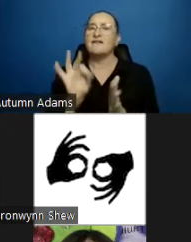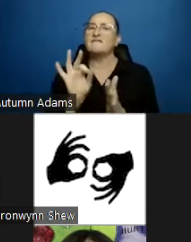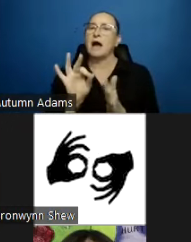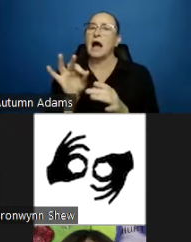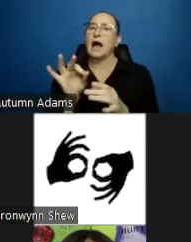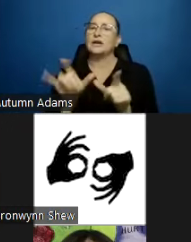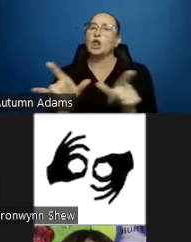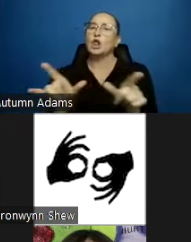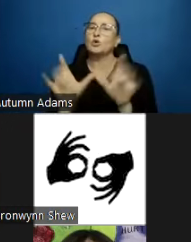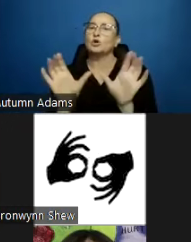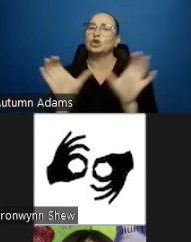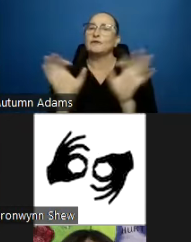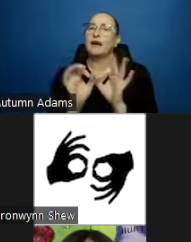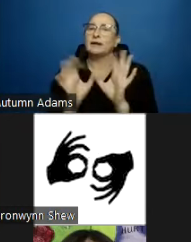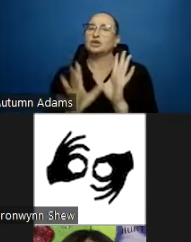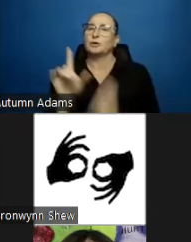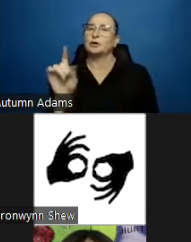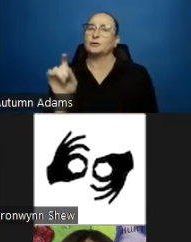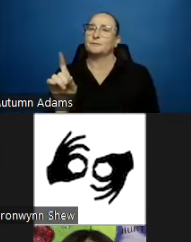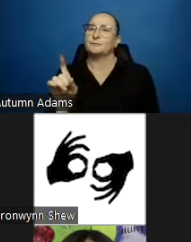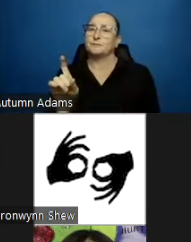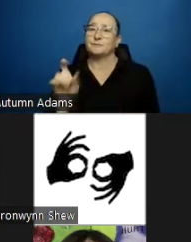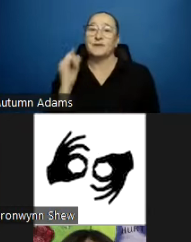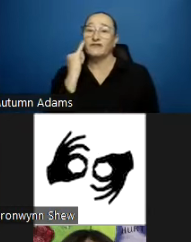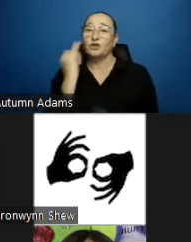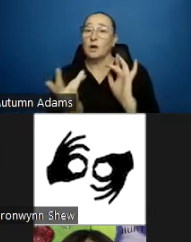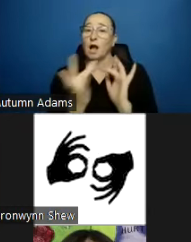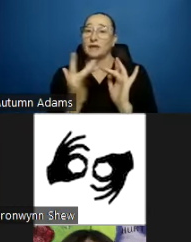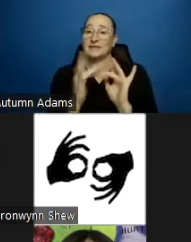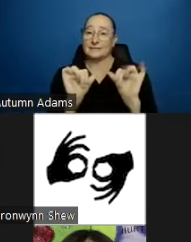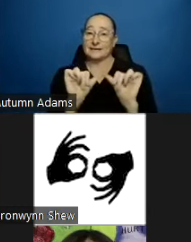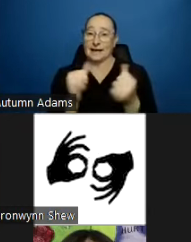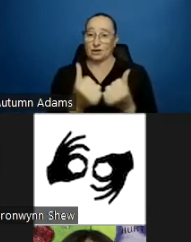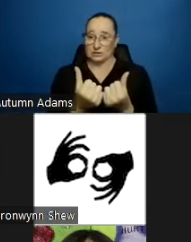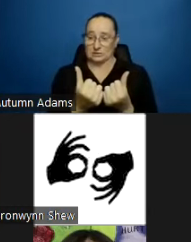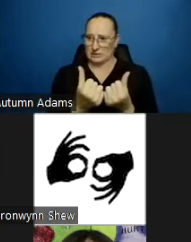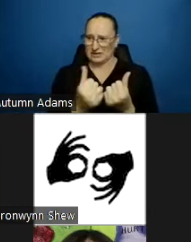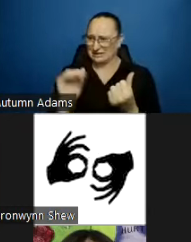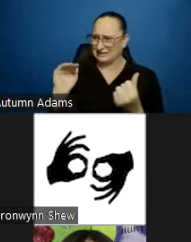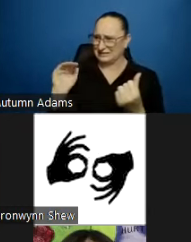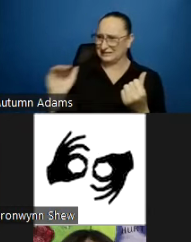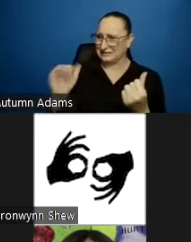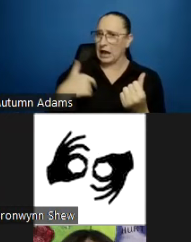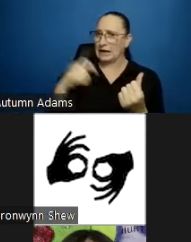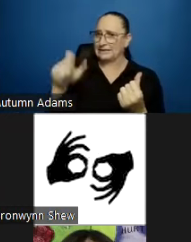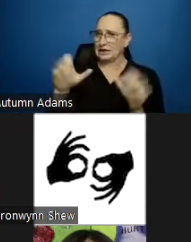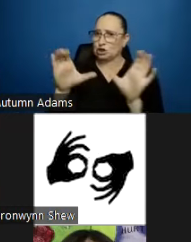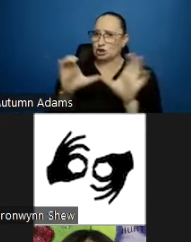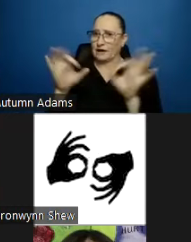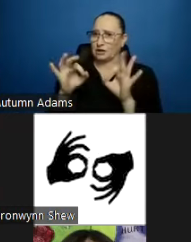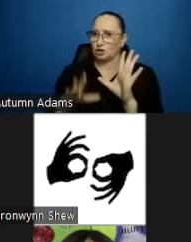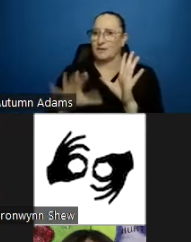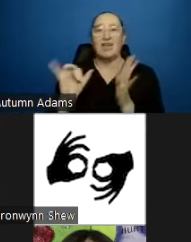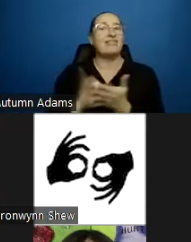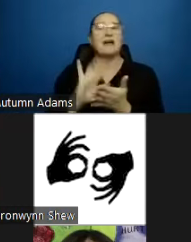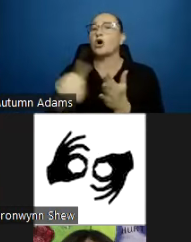interpreter? So if you contact an agency, you can say, hey, I need a certified interpreter. That's all you have to say. Well,